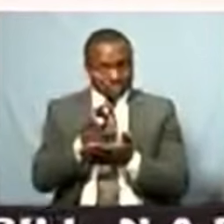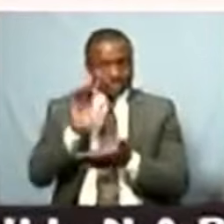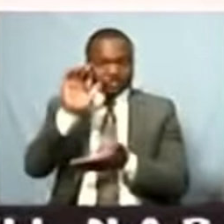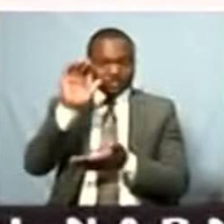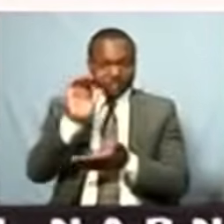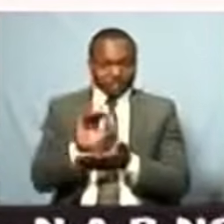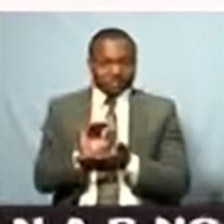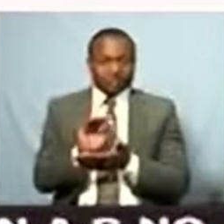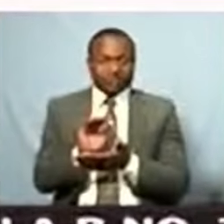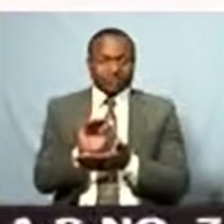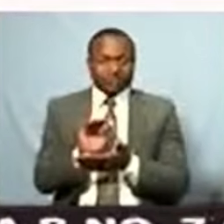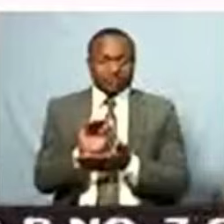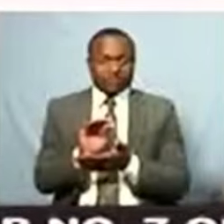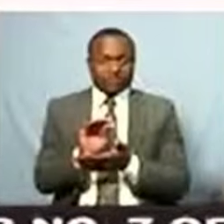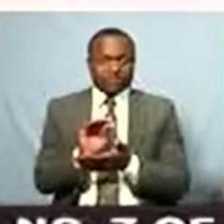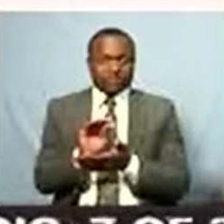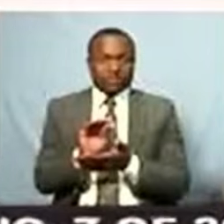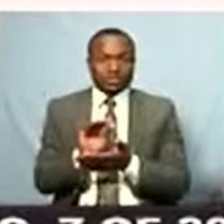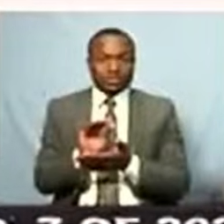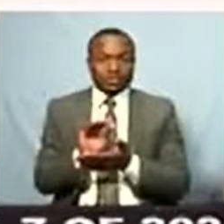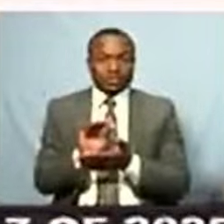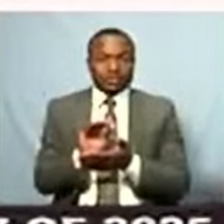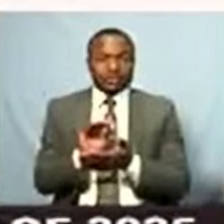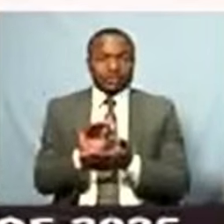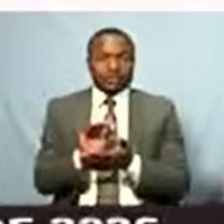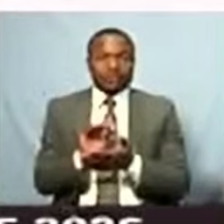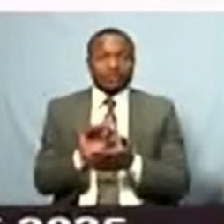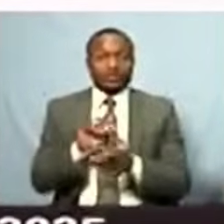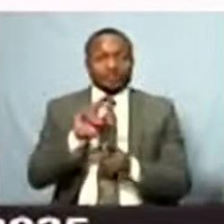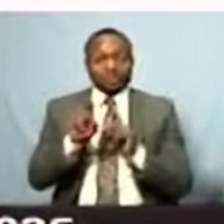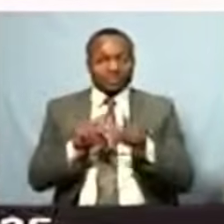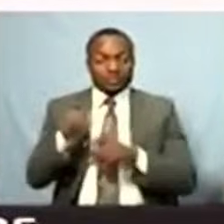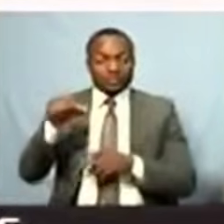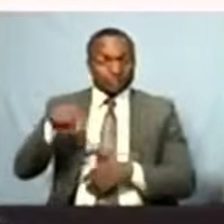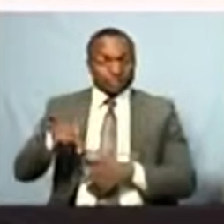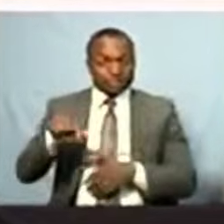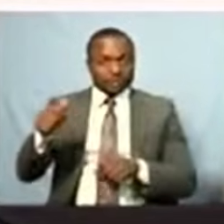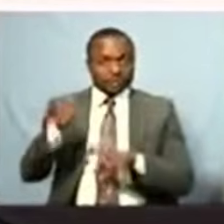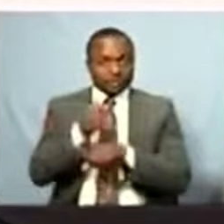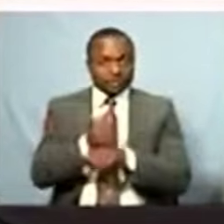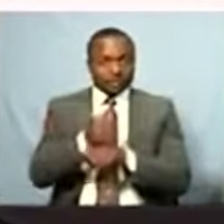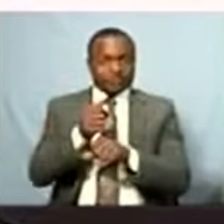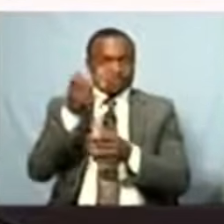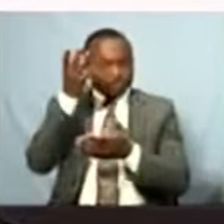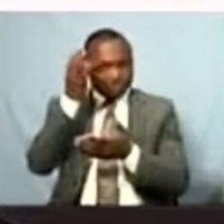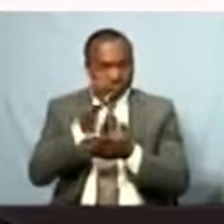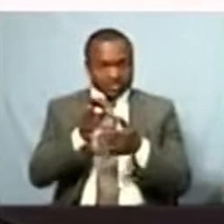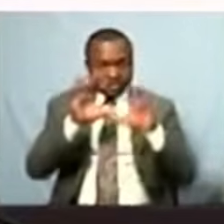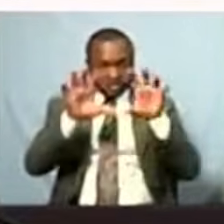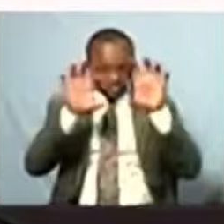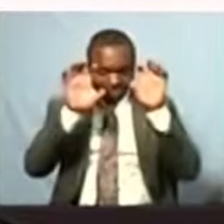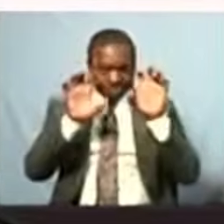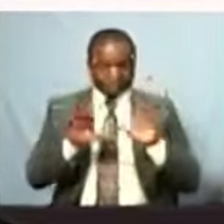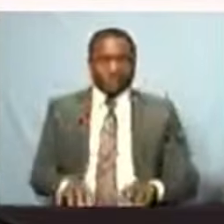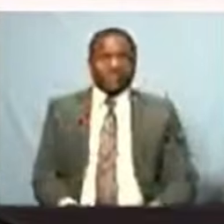reduces the availability of persons qualified to be appointed as secretary to the cabinet.